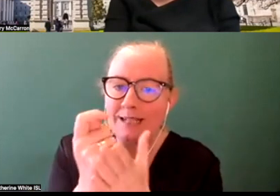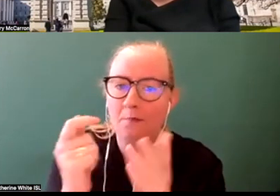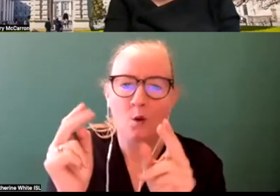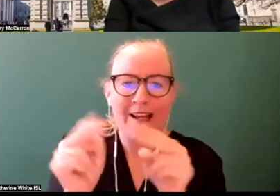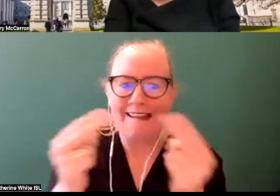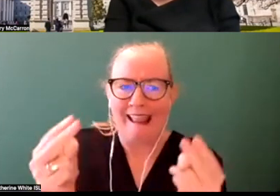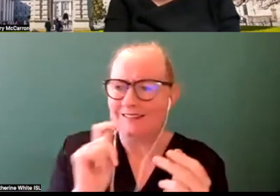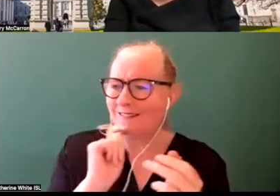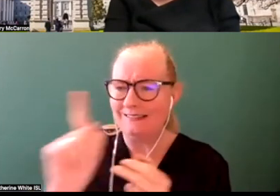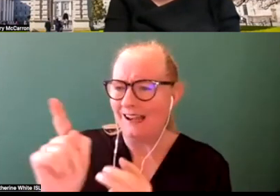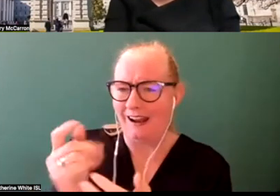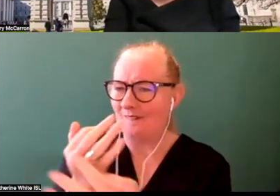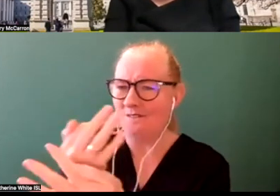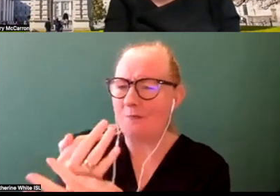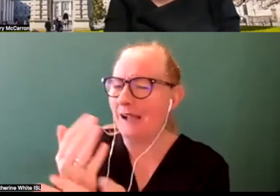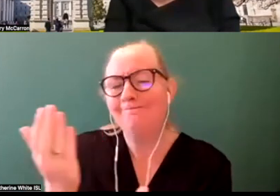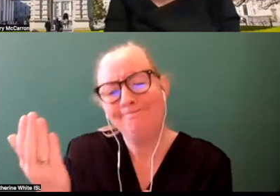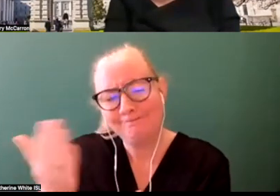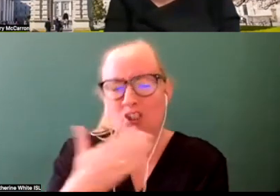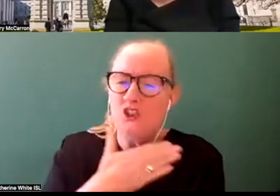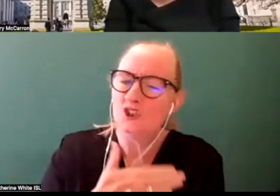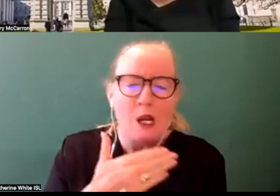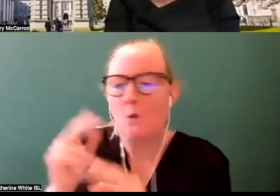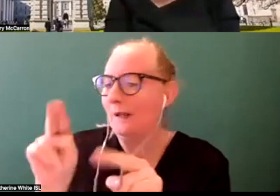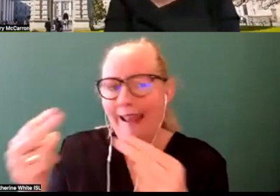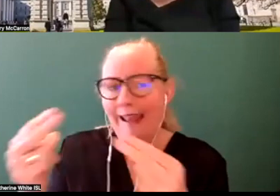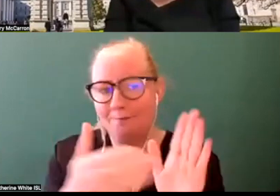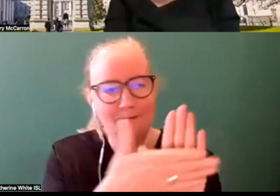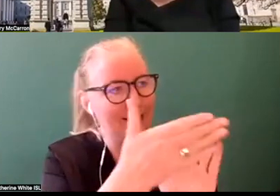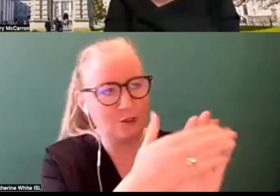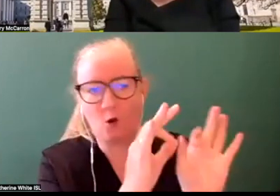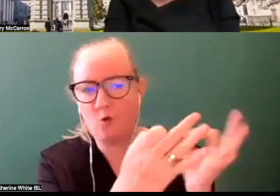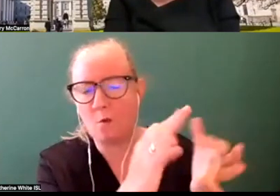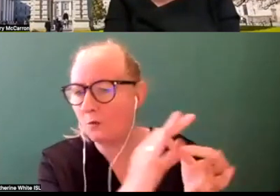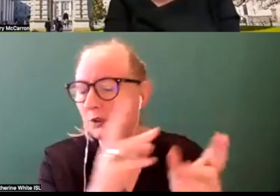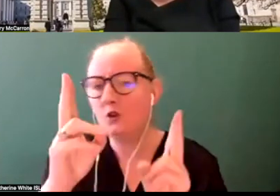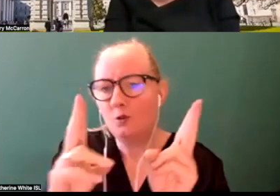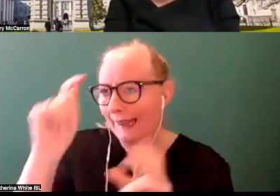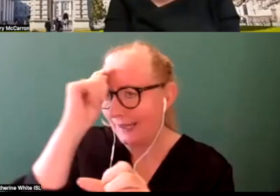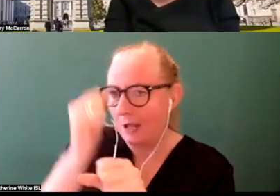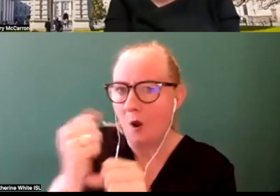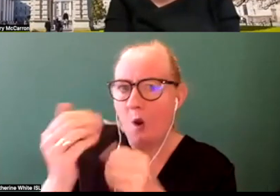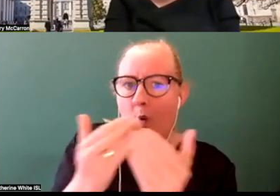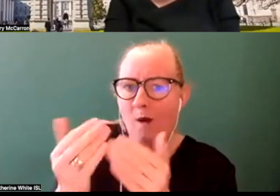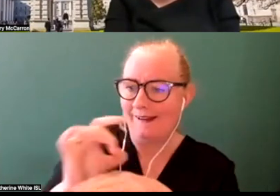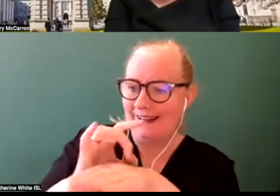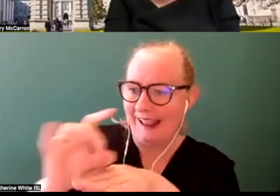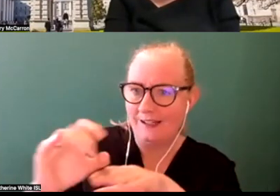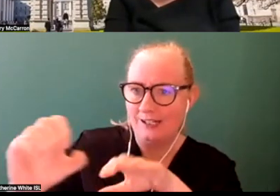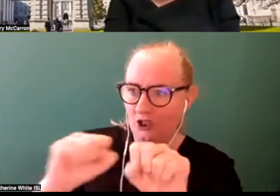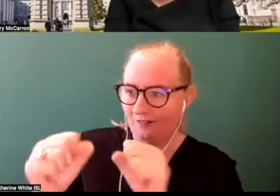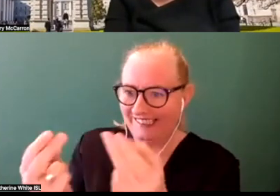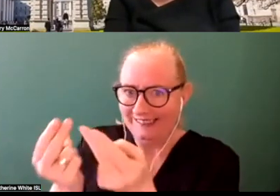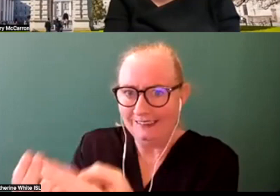families, okay, sorry, we can't build another group home. It should be thinking about what are the services that are needed.